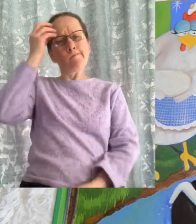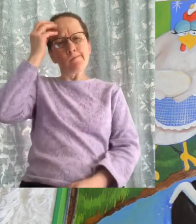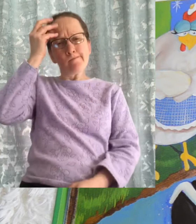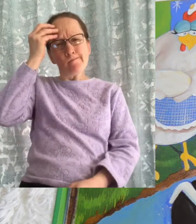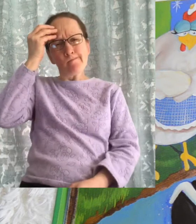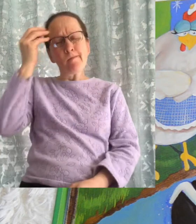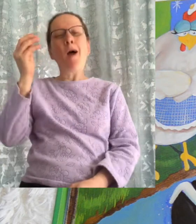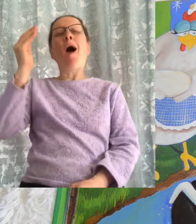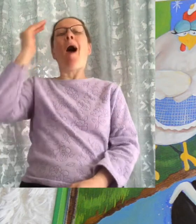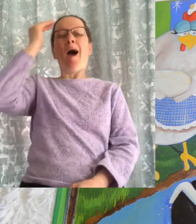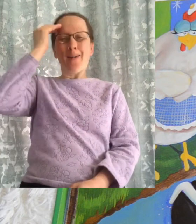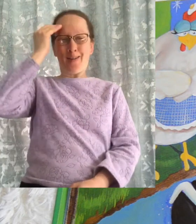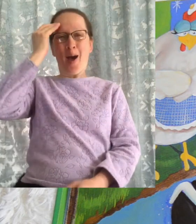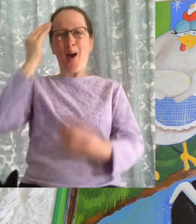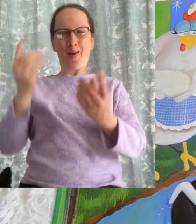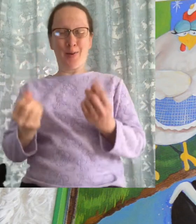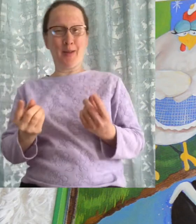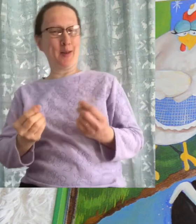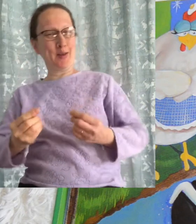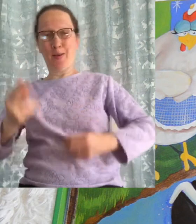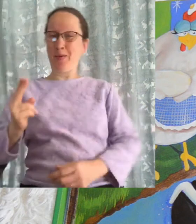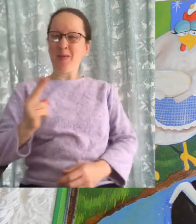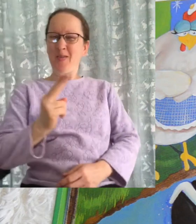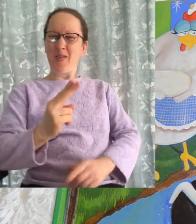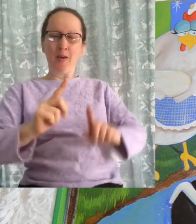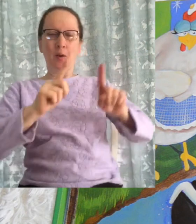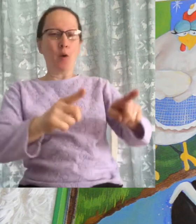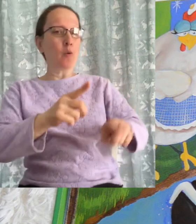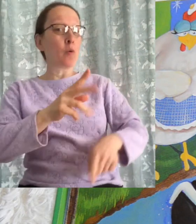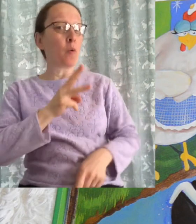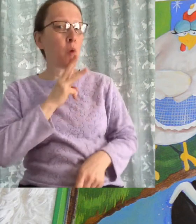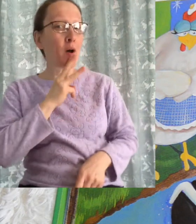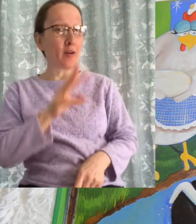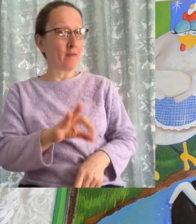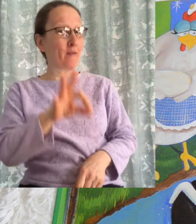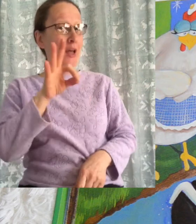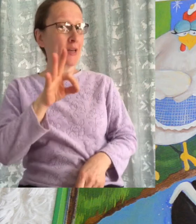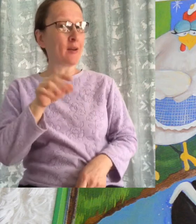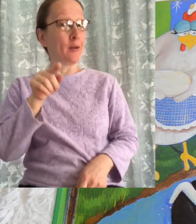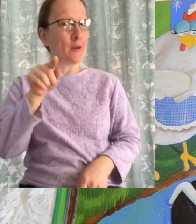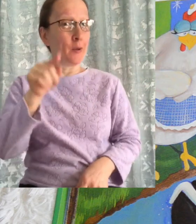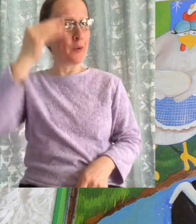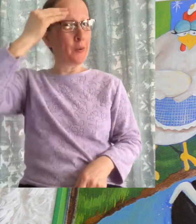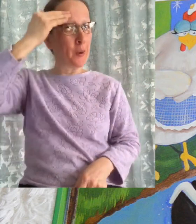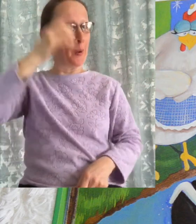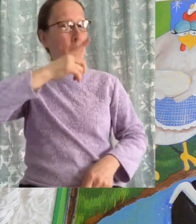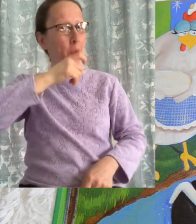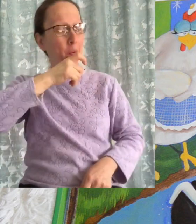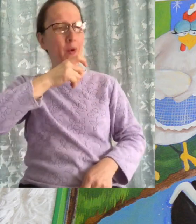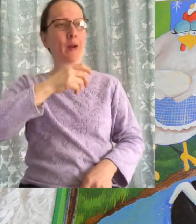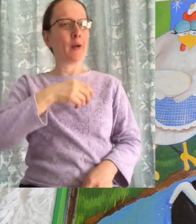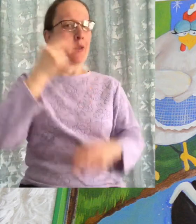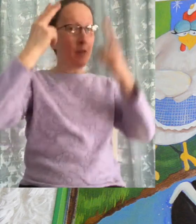After thinking it over, she knew what to do. She rushed to the pond to find old